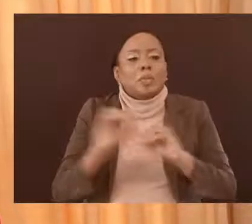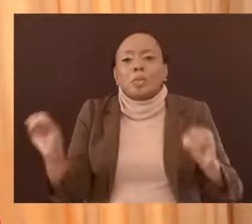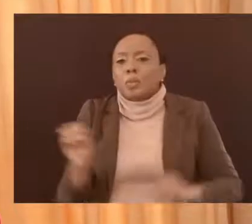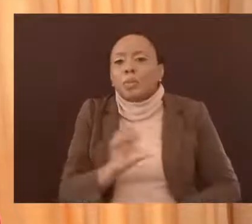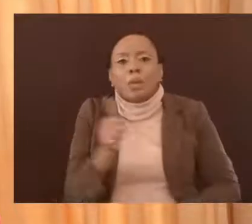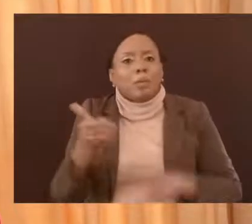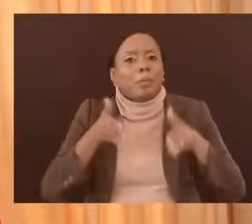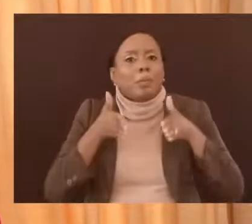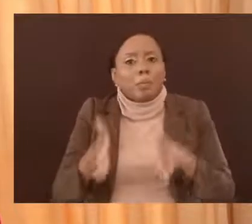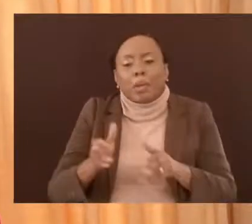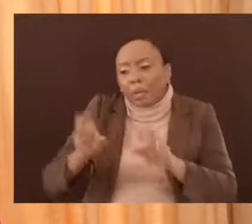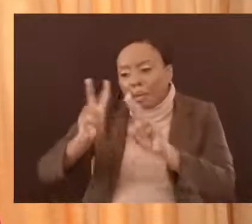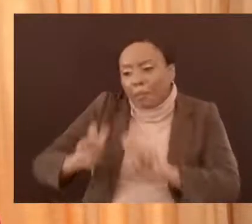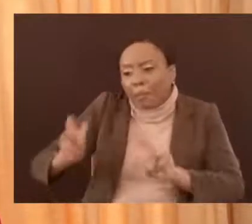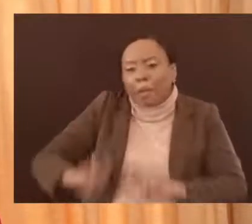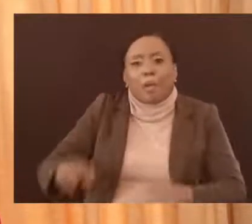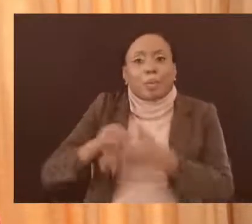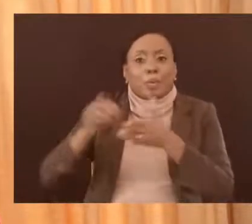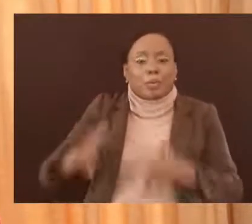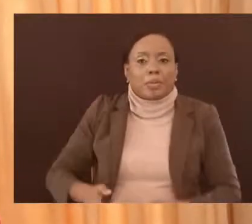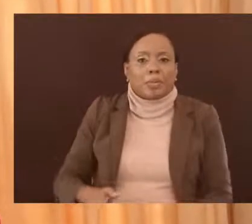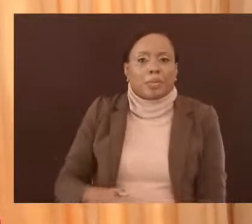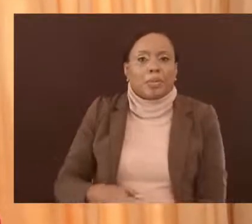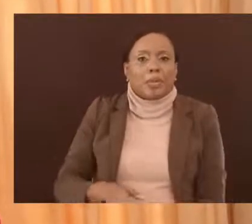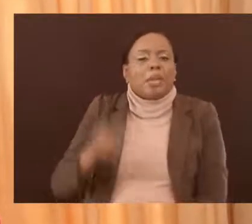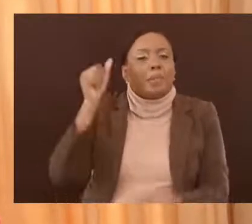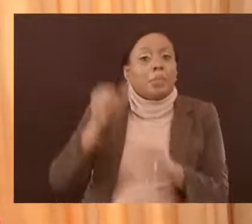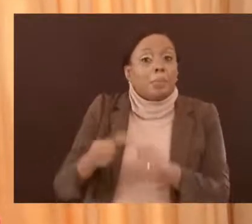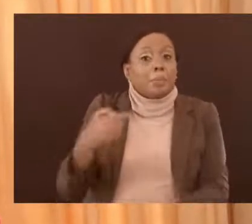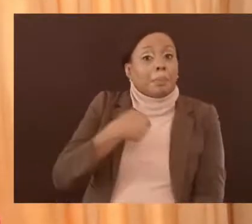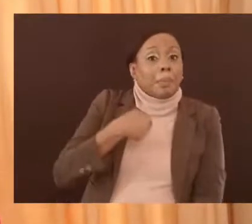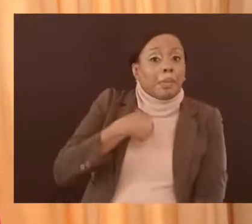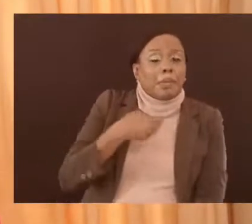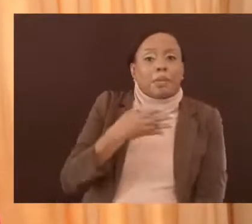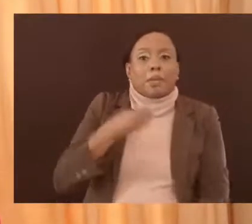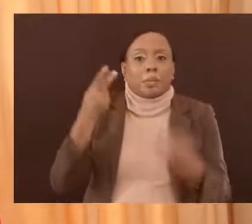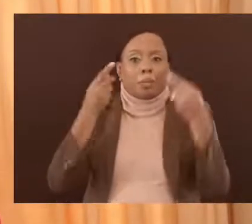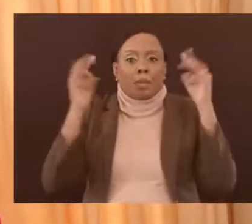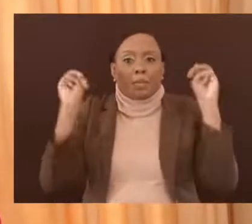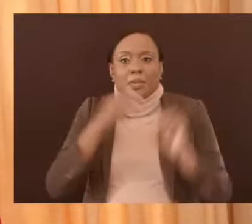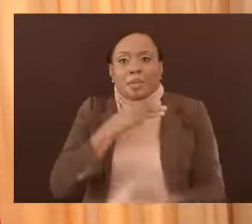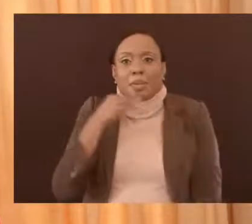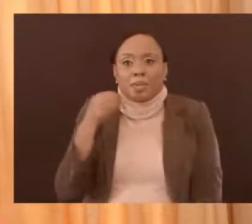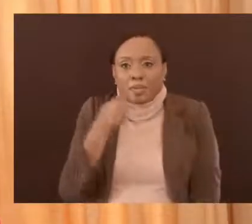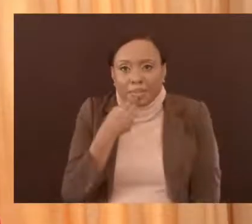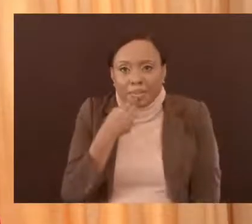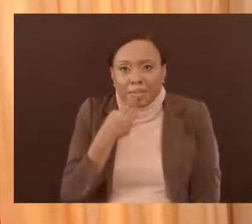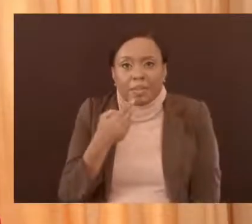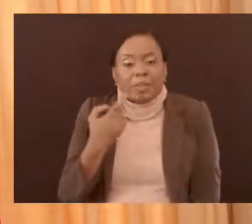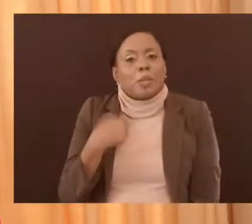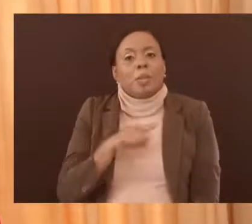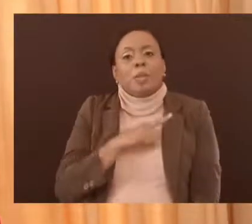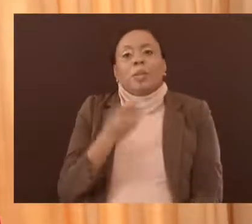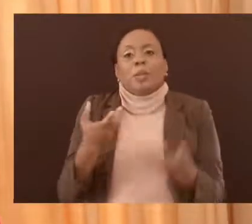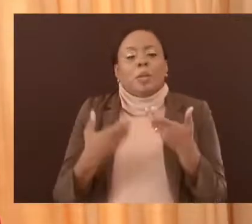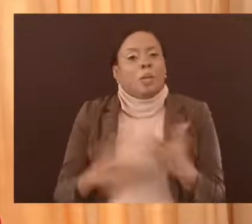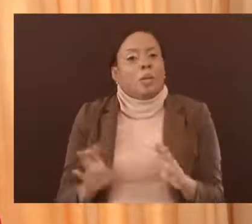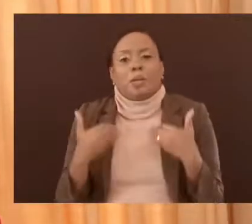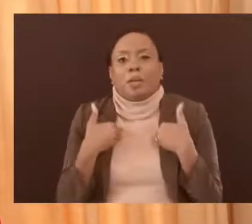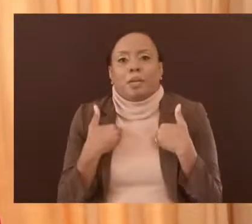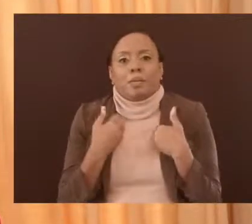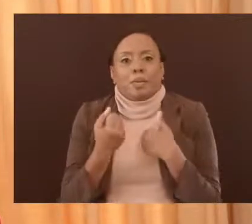point. Otherwise, as the Prime Minister has said, and as I have said previously, our intention was to move away from the common